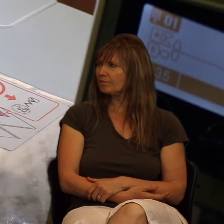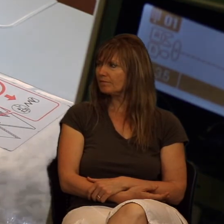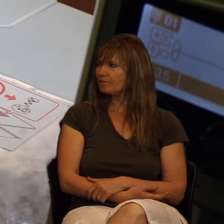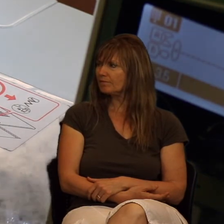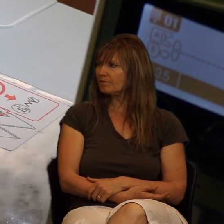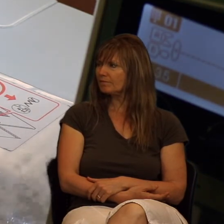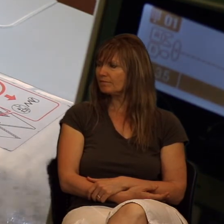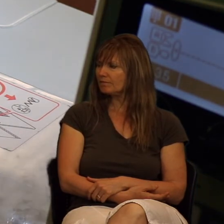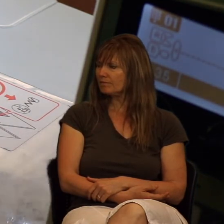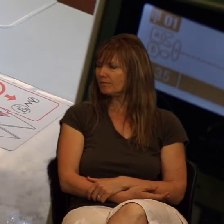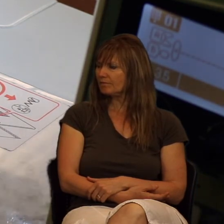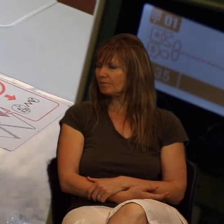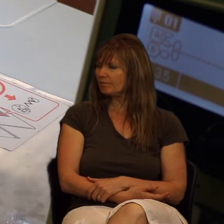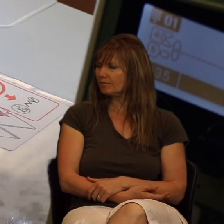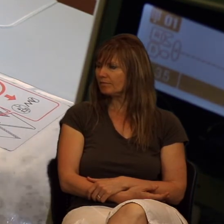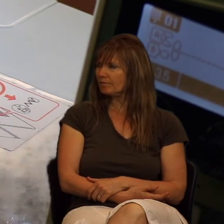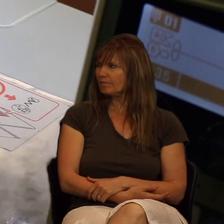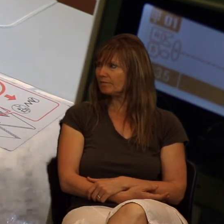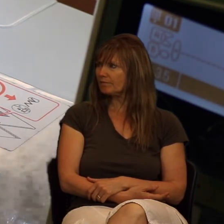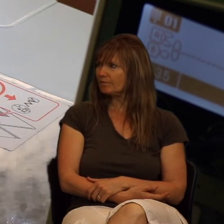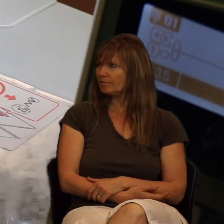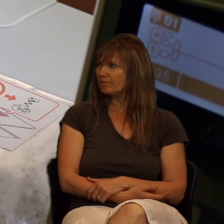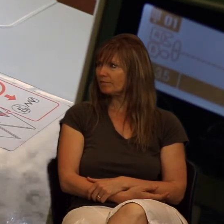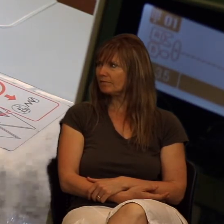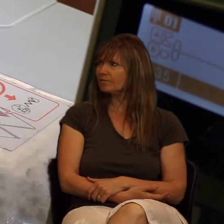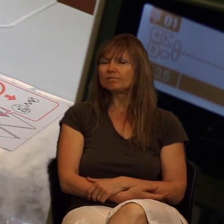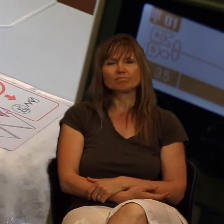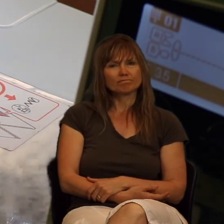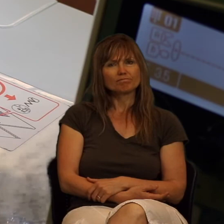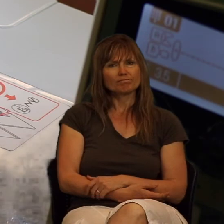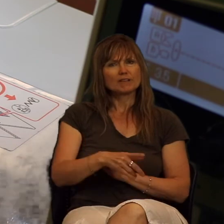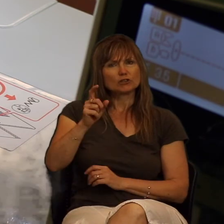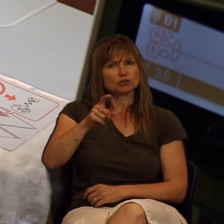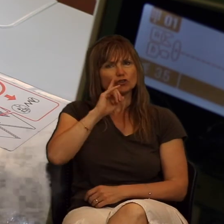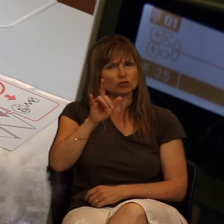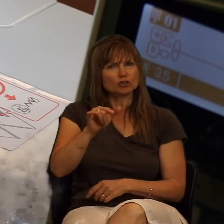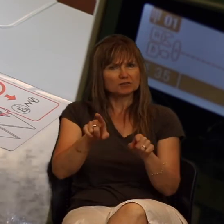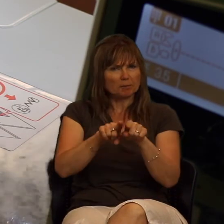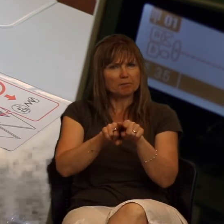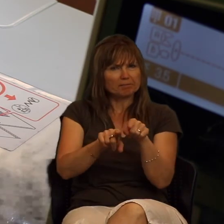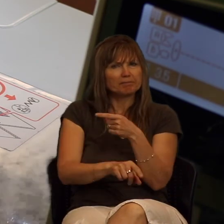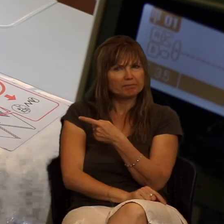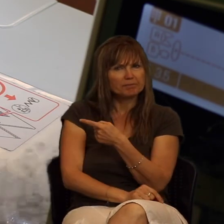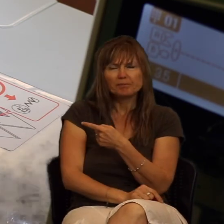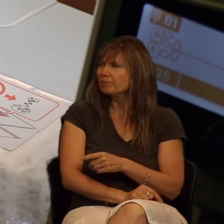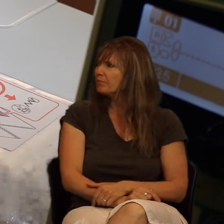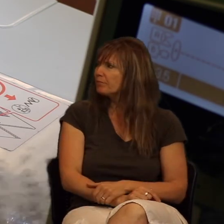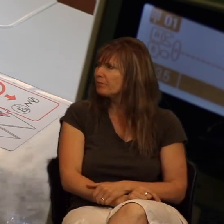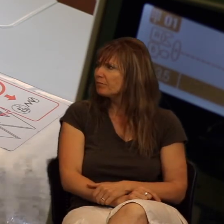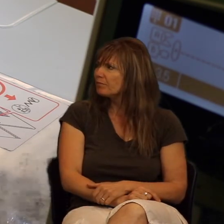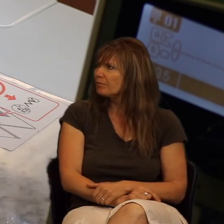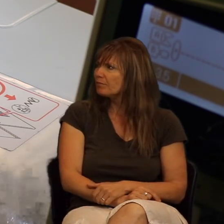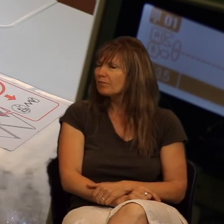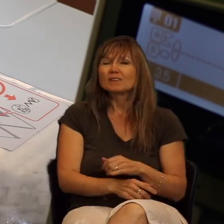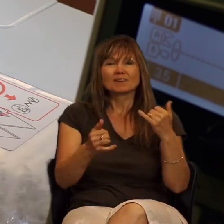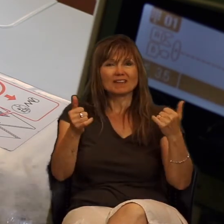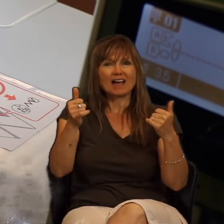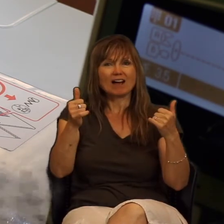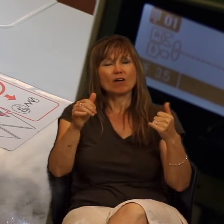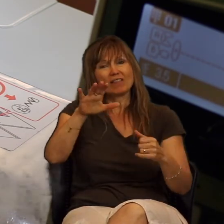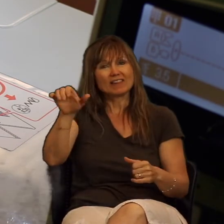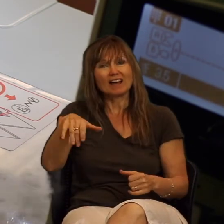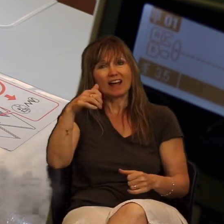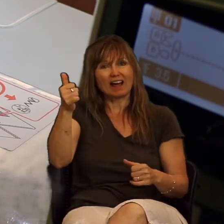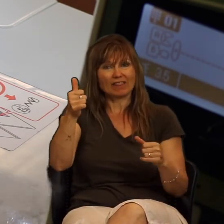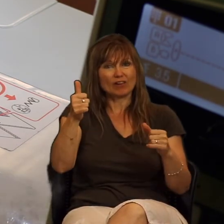Okay, so that's what it should look like, and I'm just going to do the same thing for the other panel